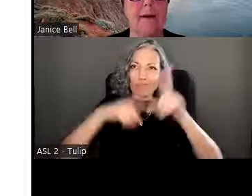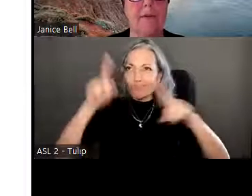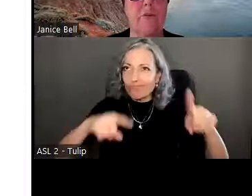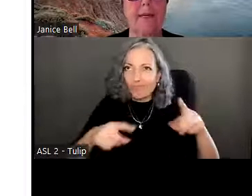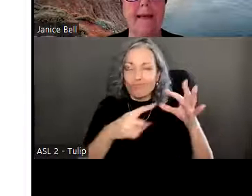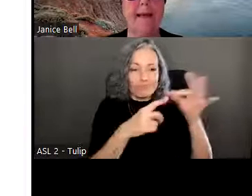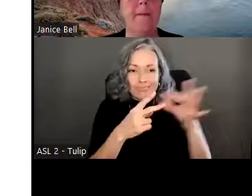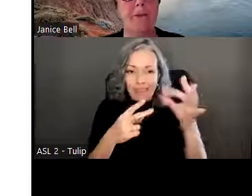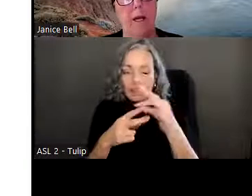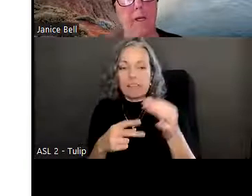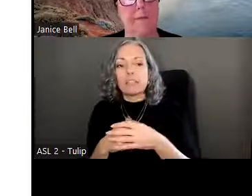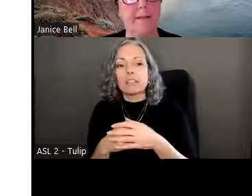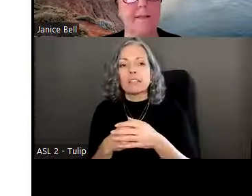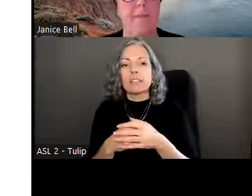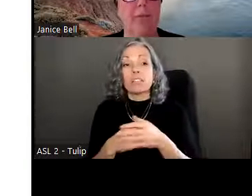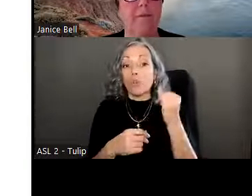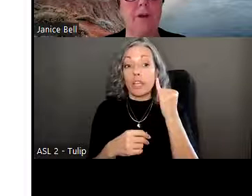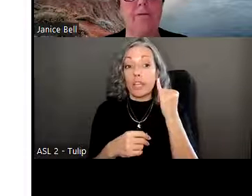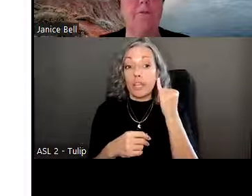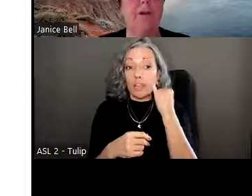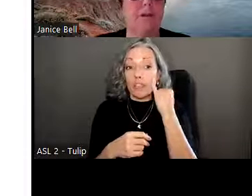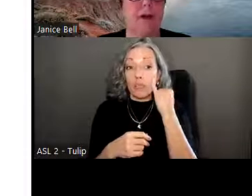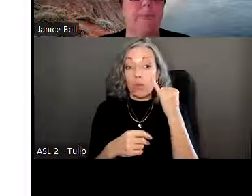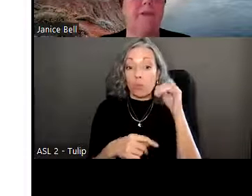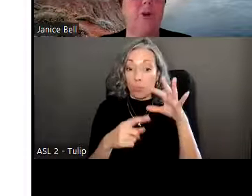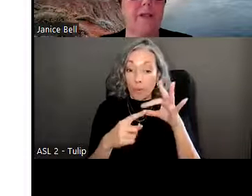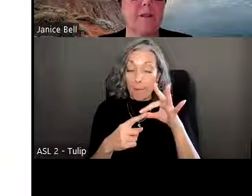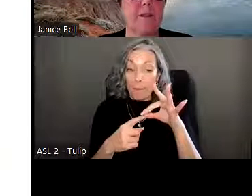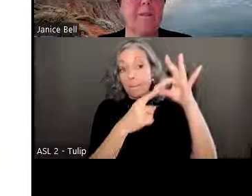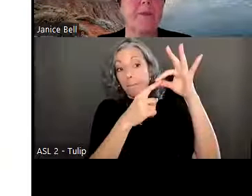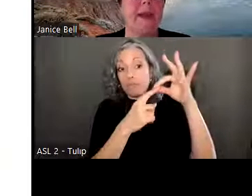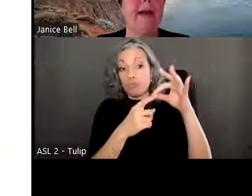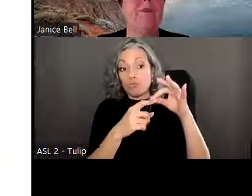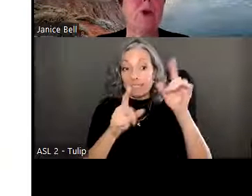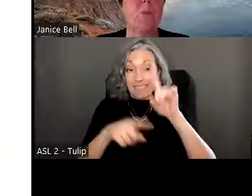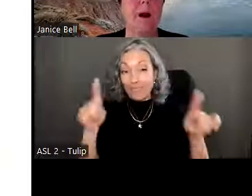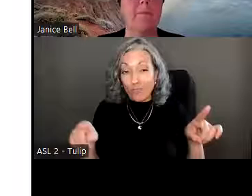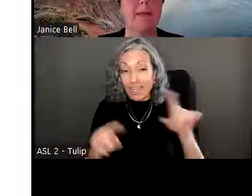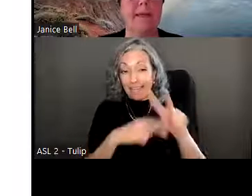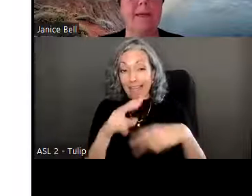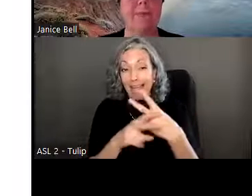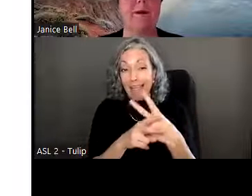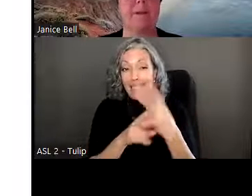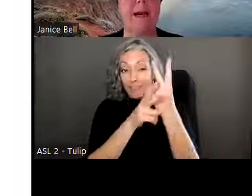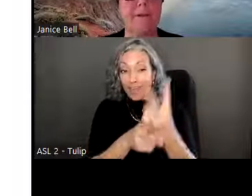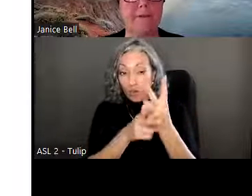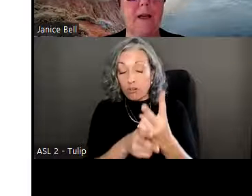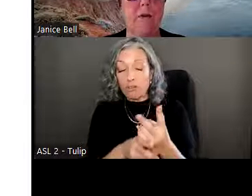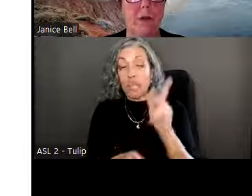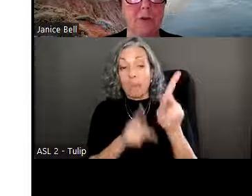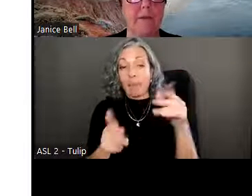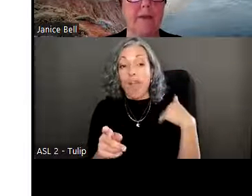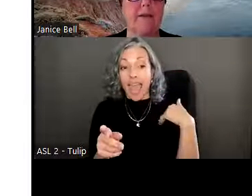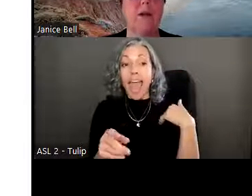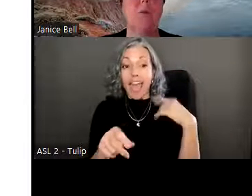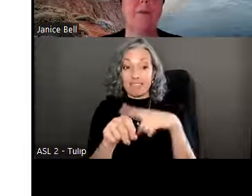select caregivers, we're getting a nice sample of different situations, and we're probably getting people who have time to fill out